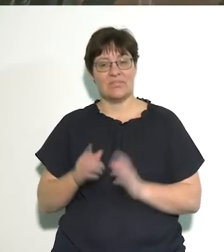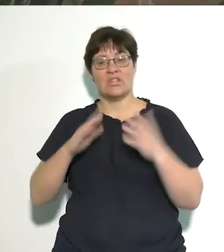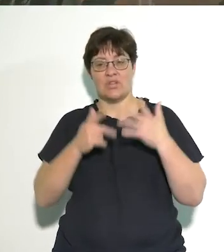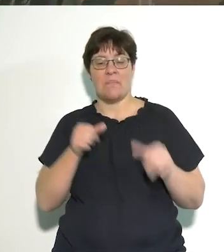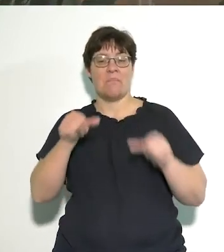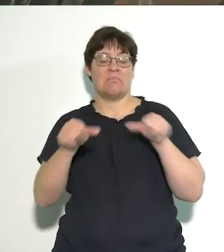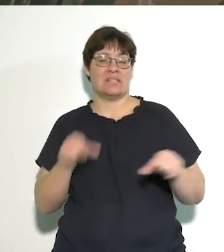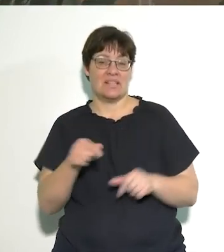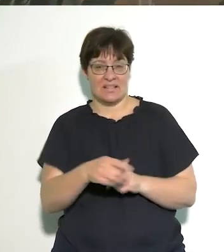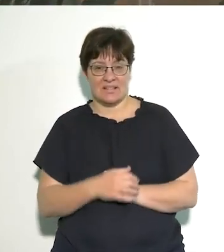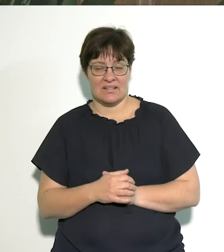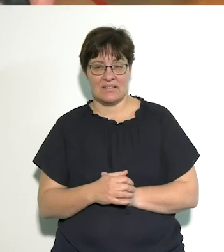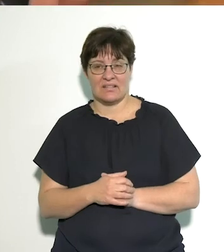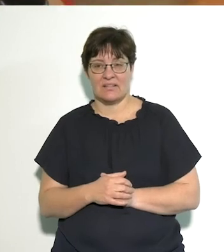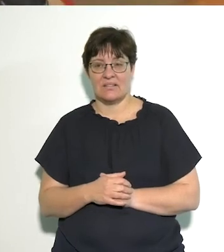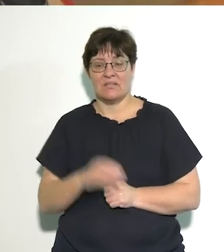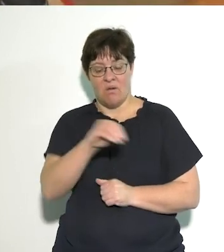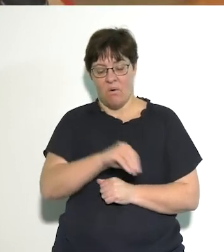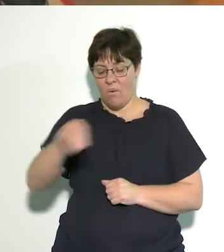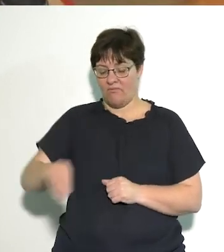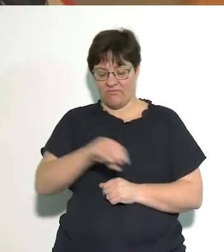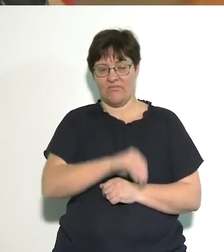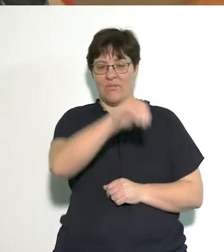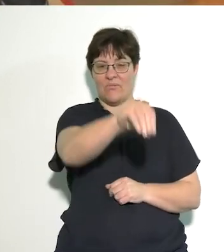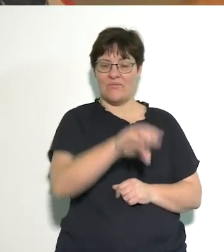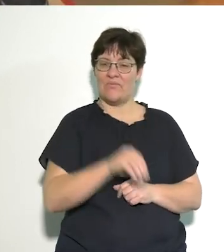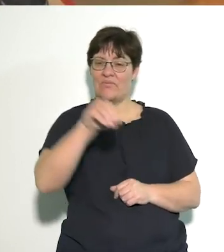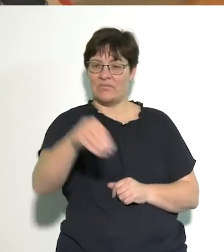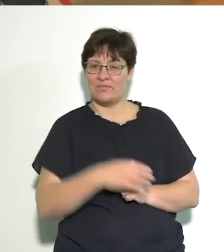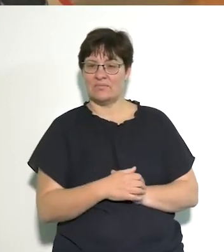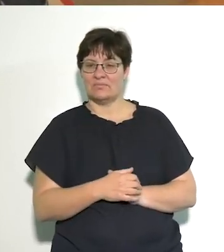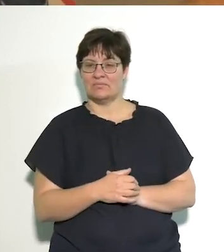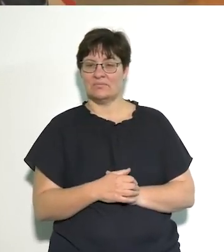shape puzzle. I can move it out